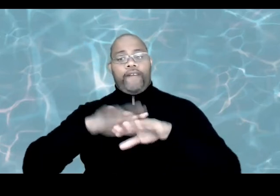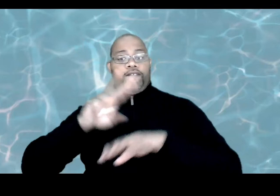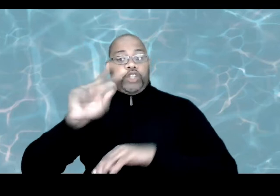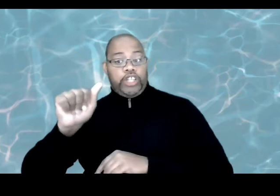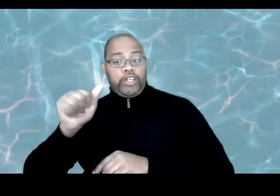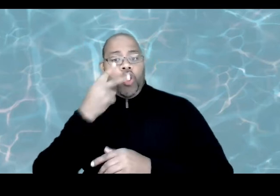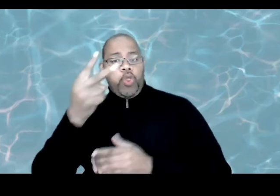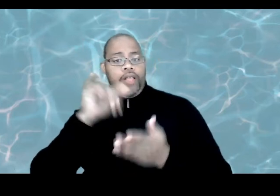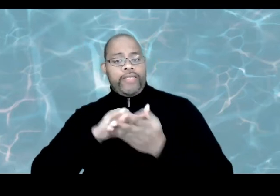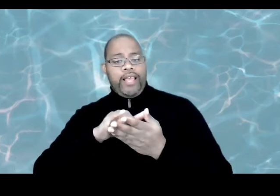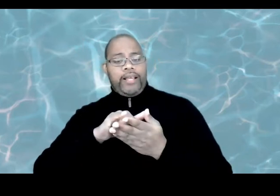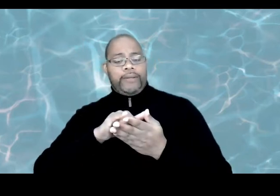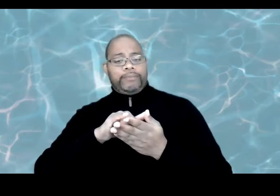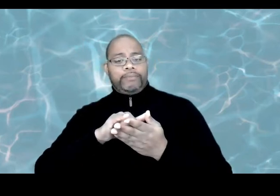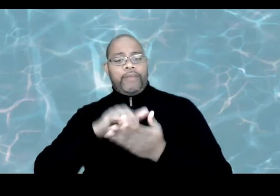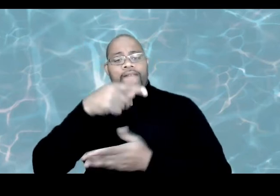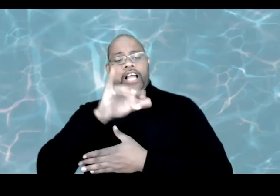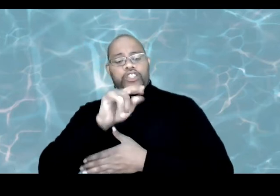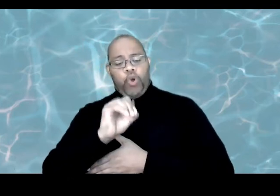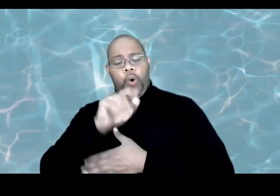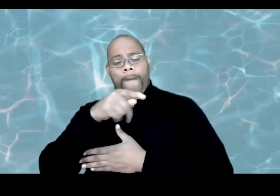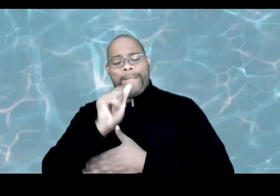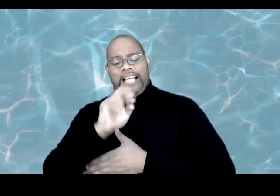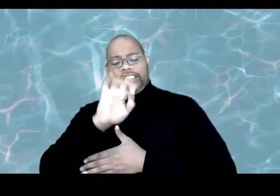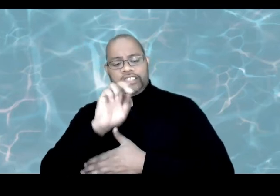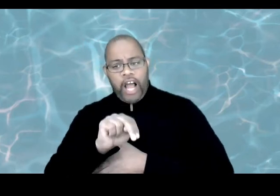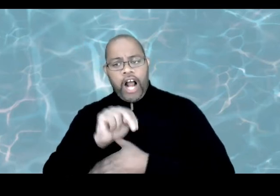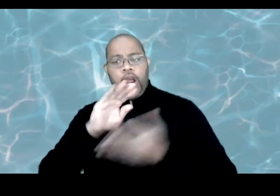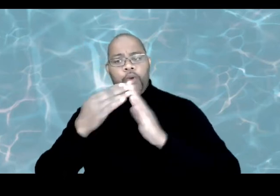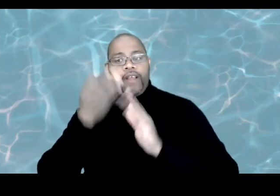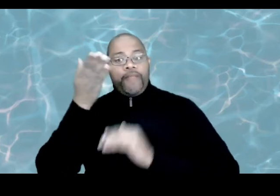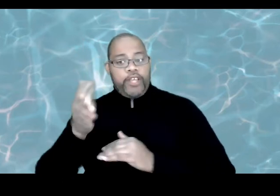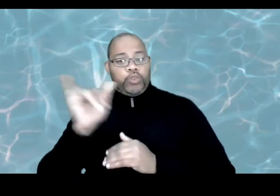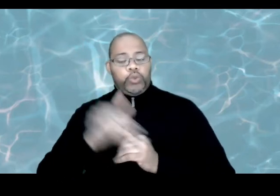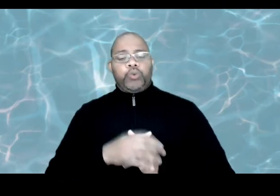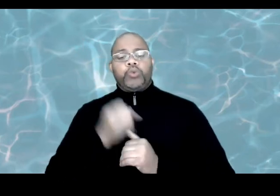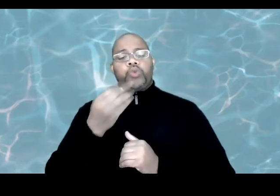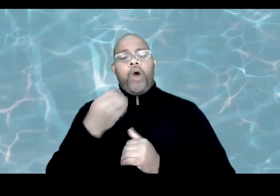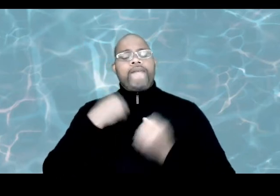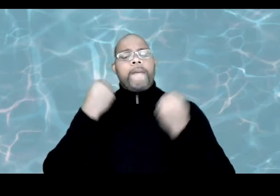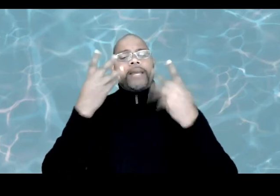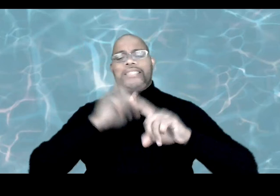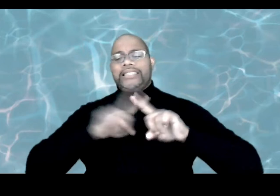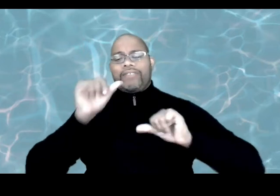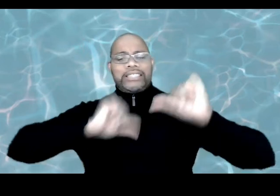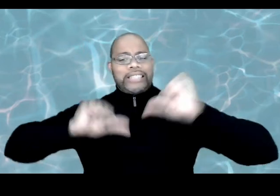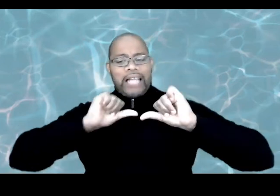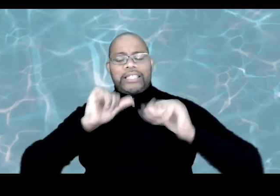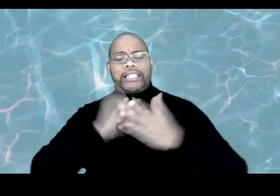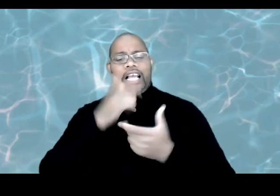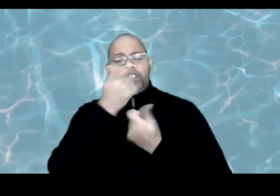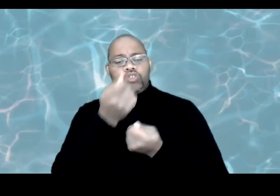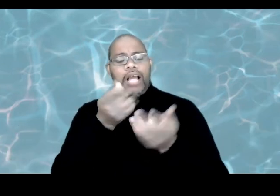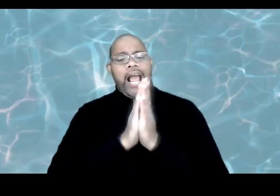of Virginia looking at the phytoplankton communities that are there as well. And so there are a number of scientists